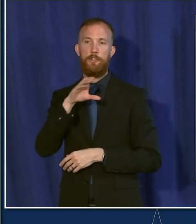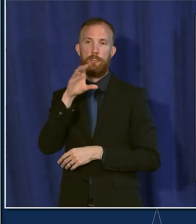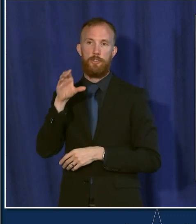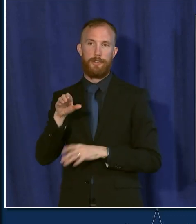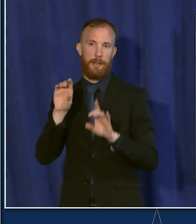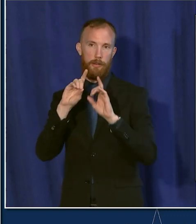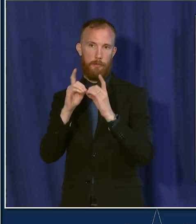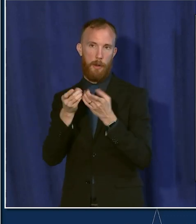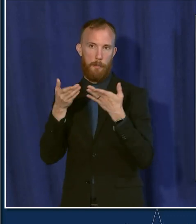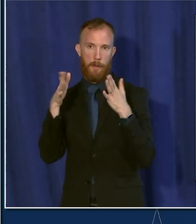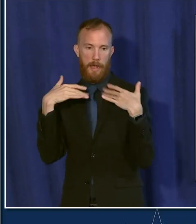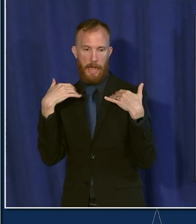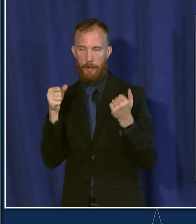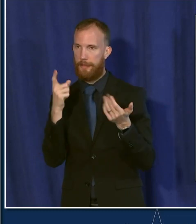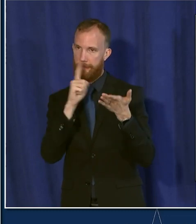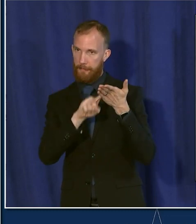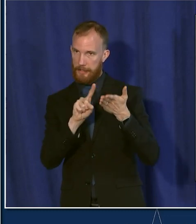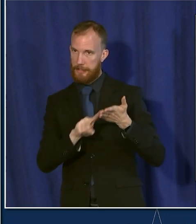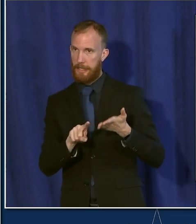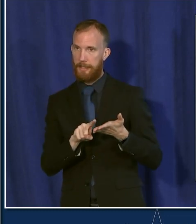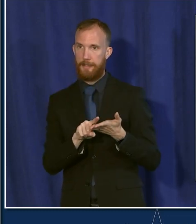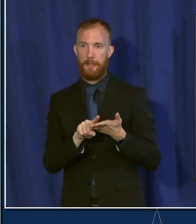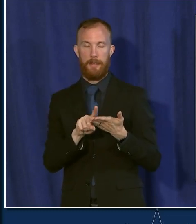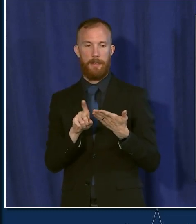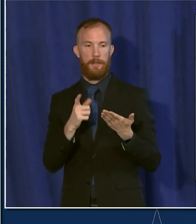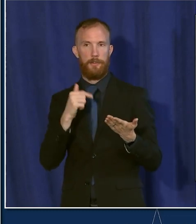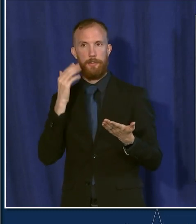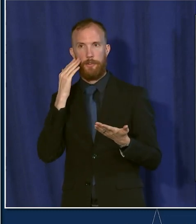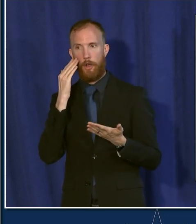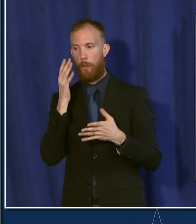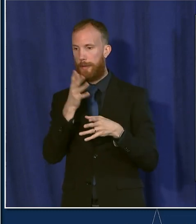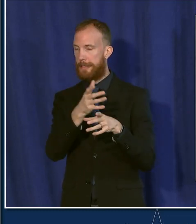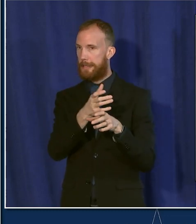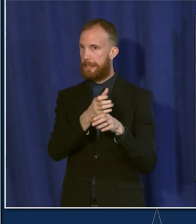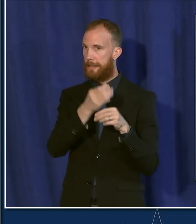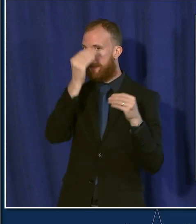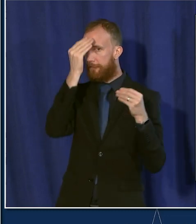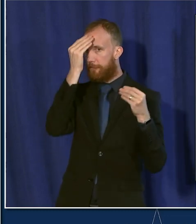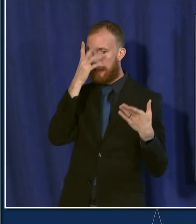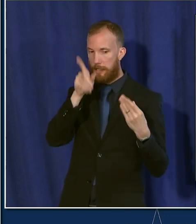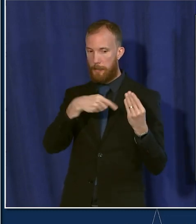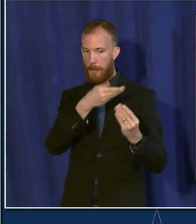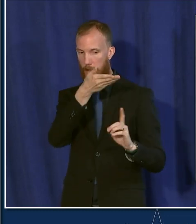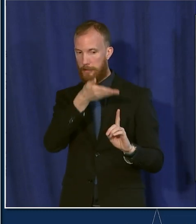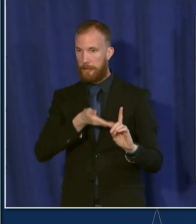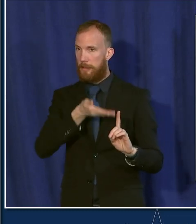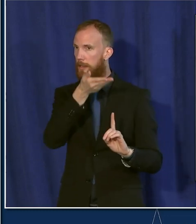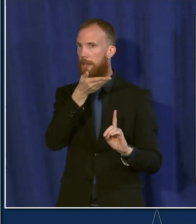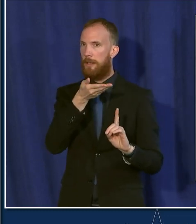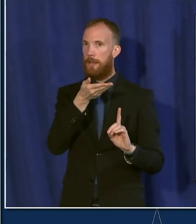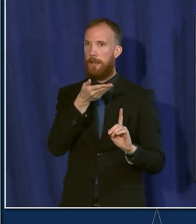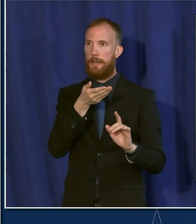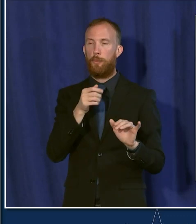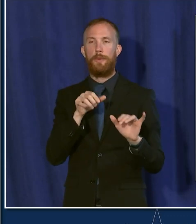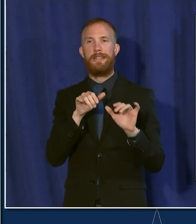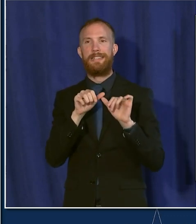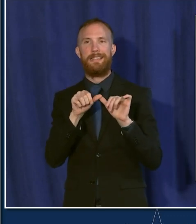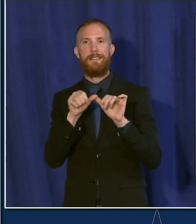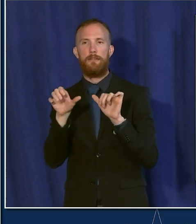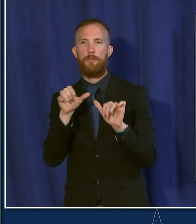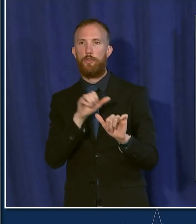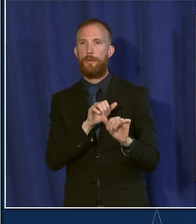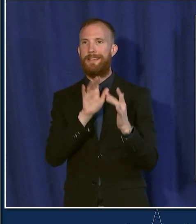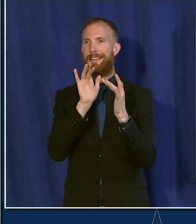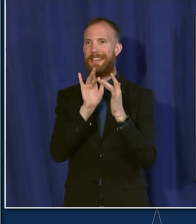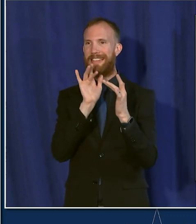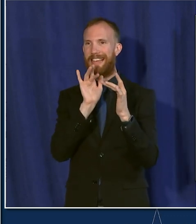continues to investigate. We continue to follow, get the information on that case. We continue to do the contact tracing on every